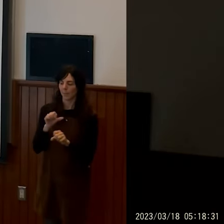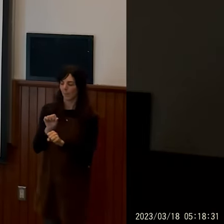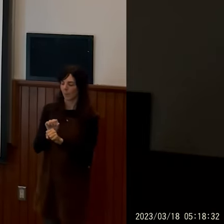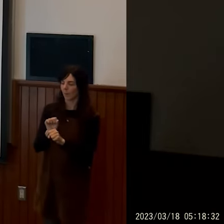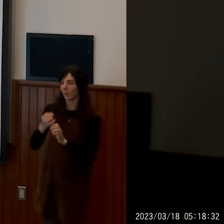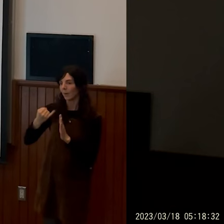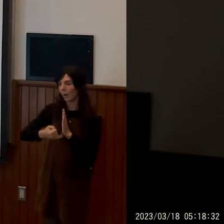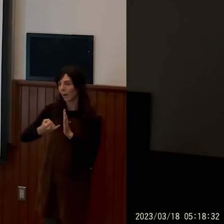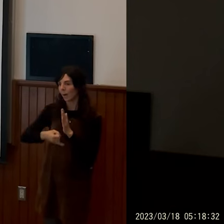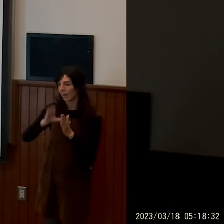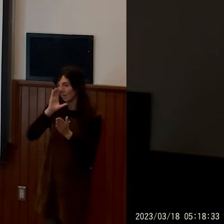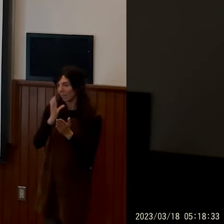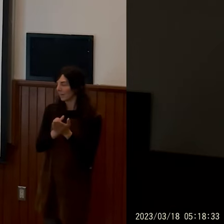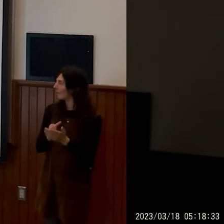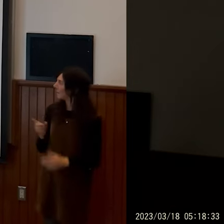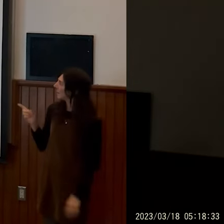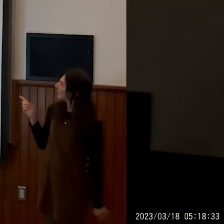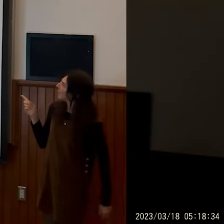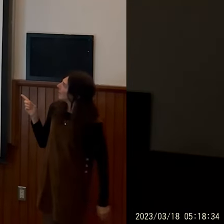also,